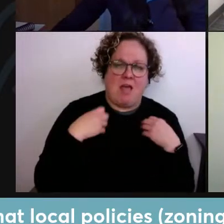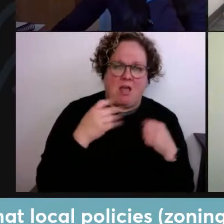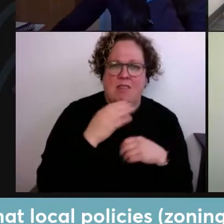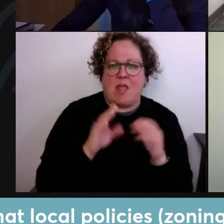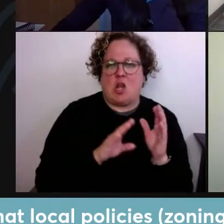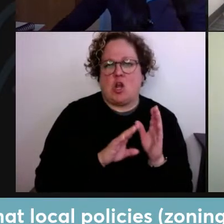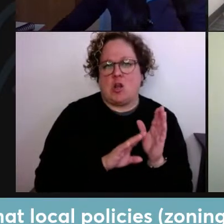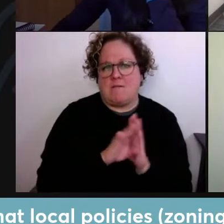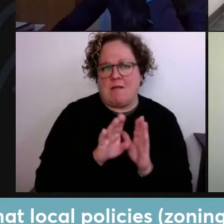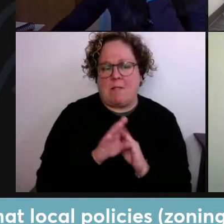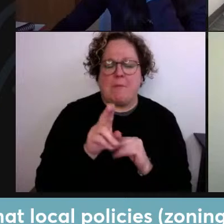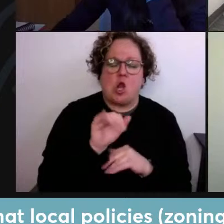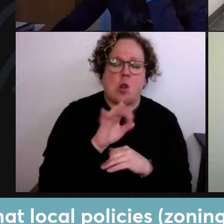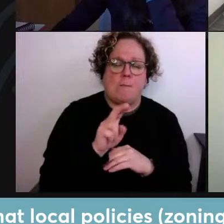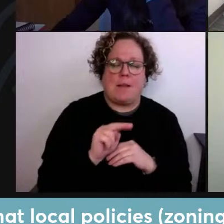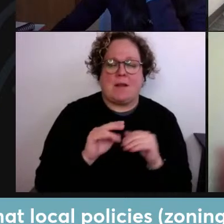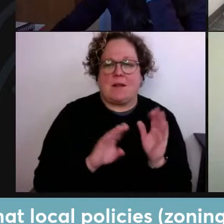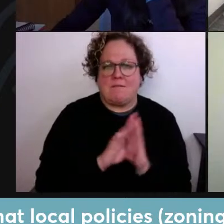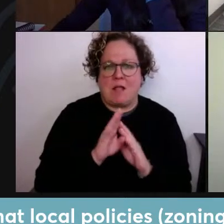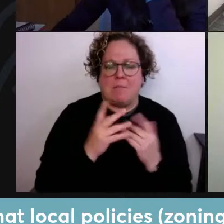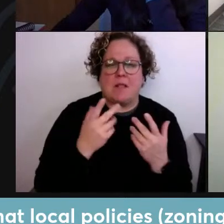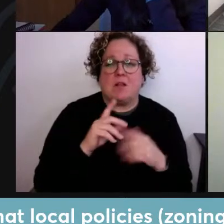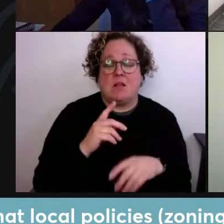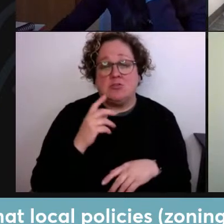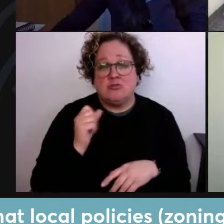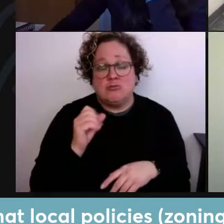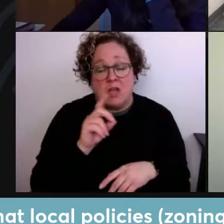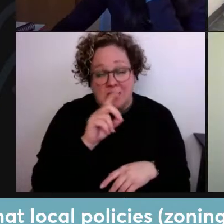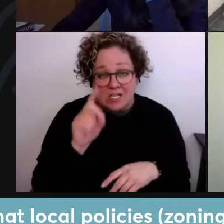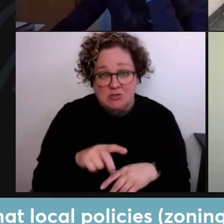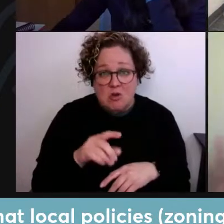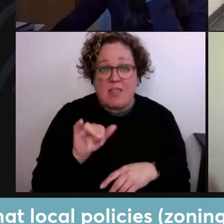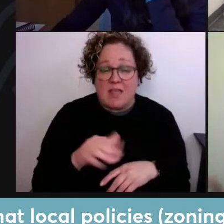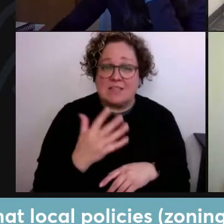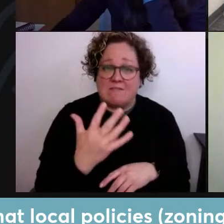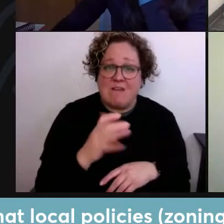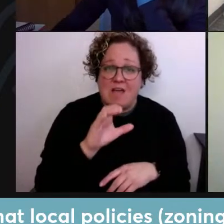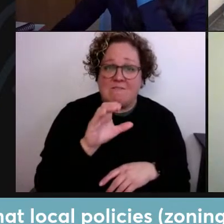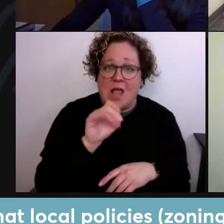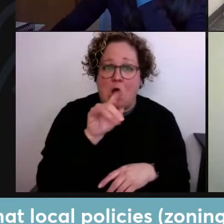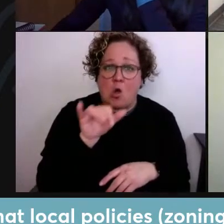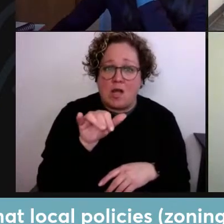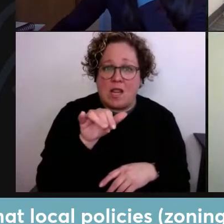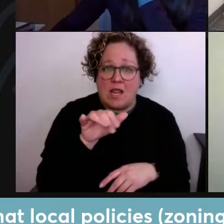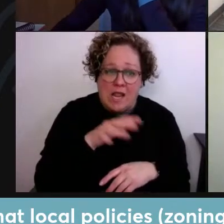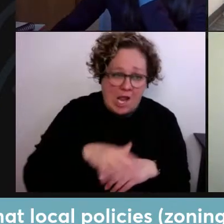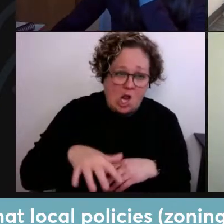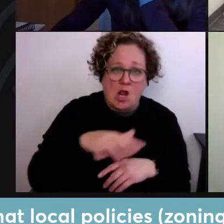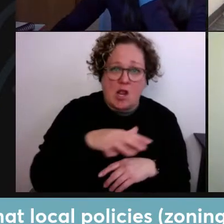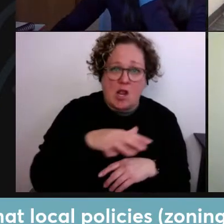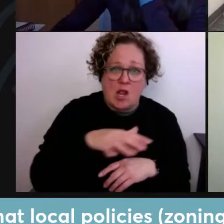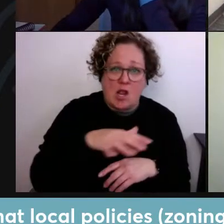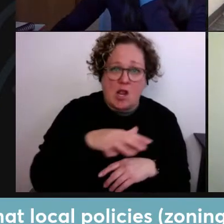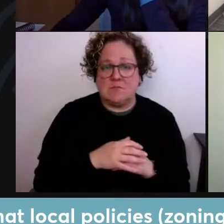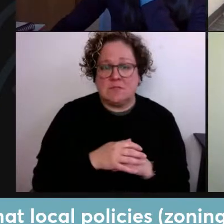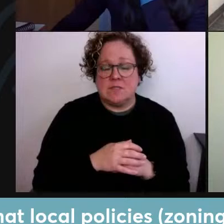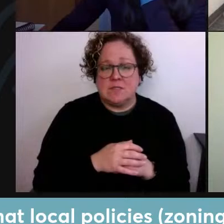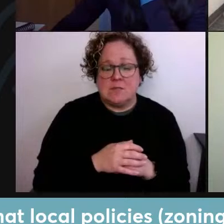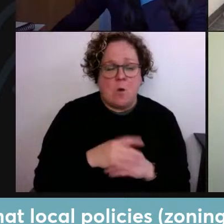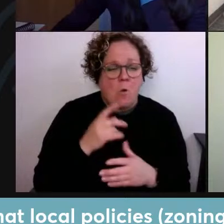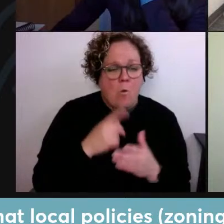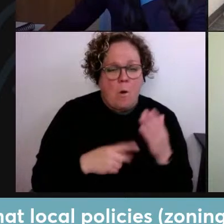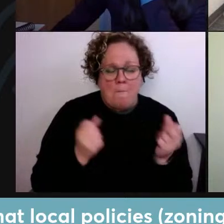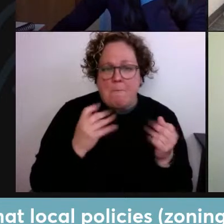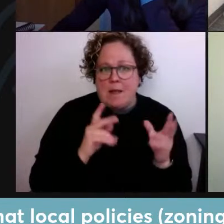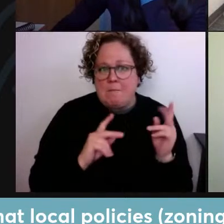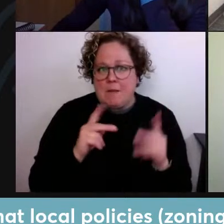metropolitan statistical area. So for Detroit, it is a 5-county radius area, I should say. And what many in